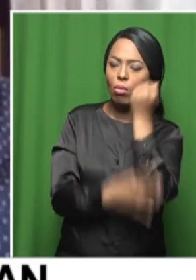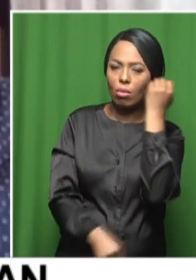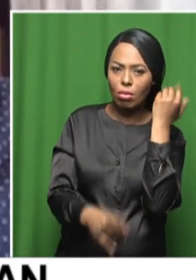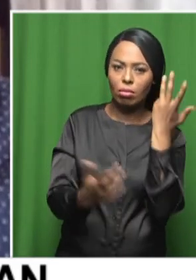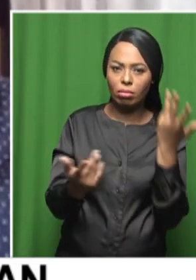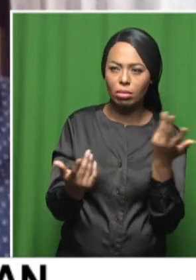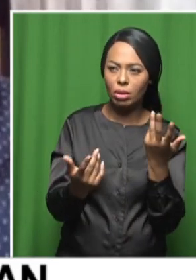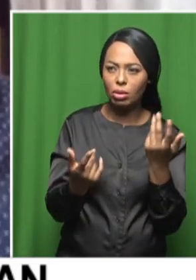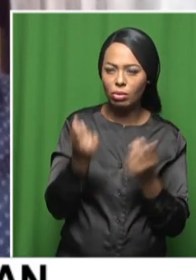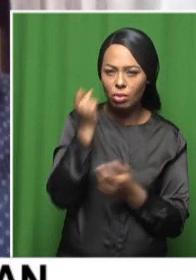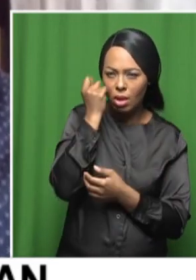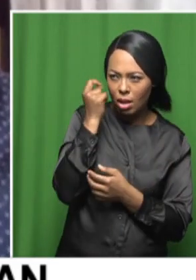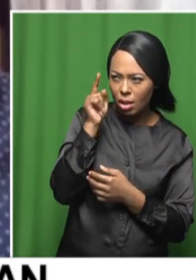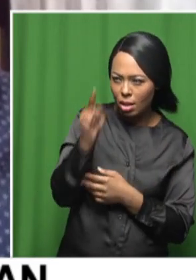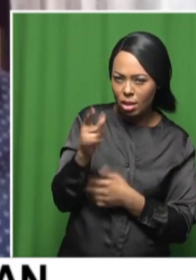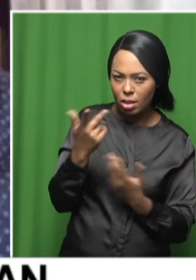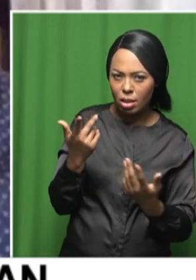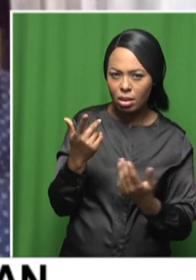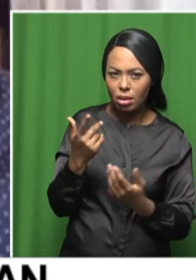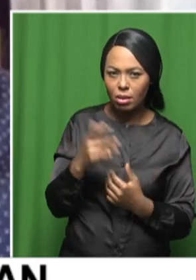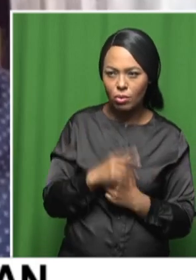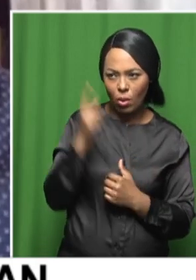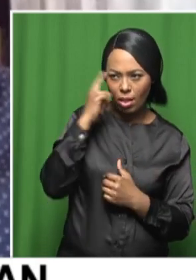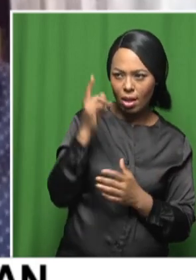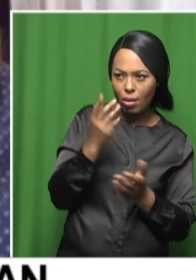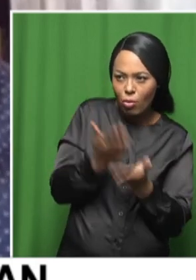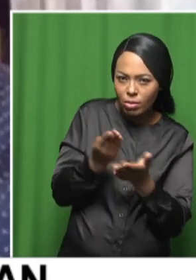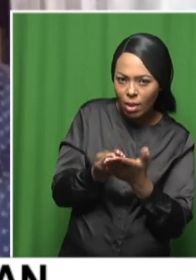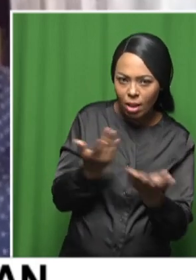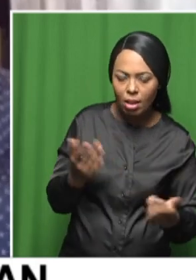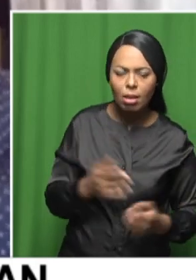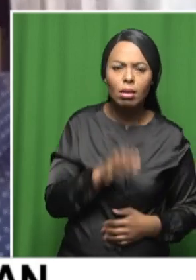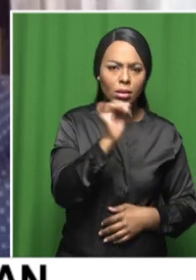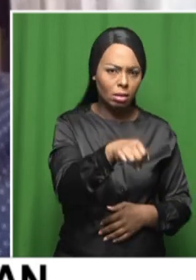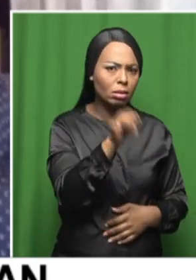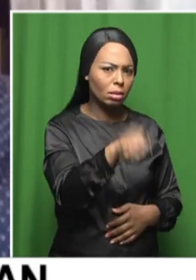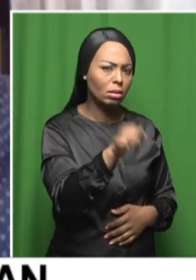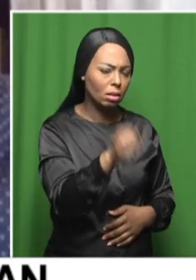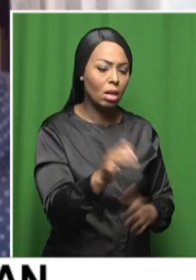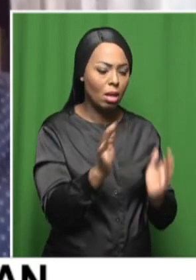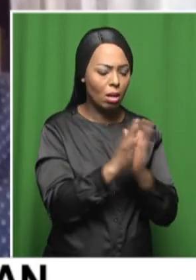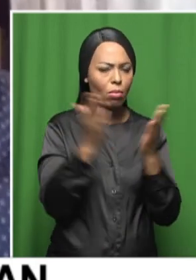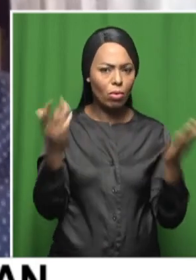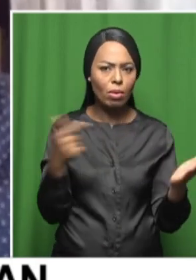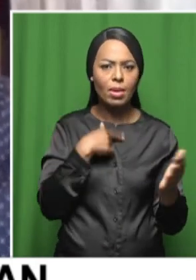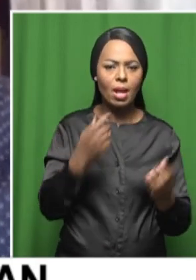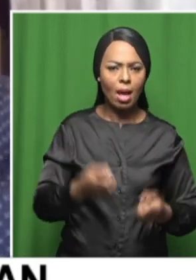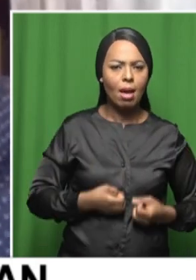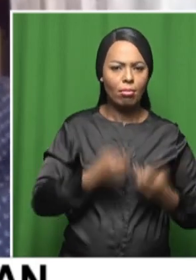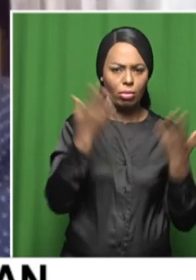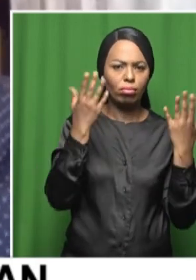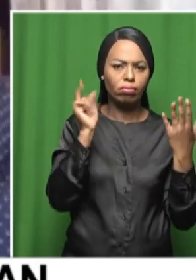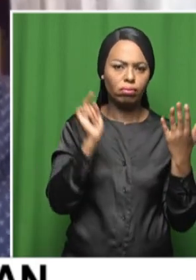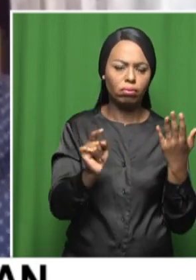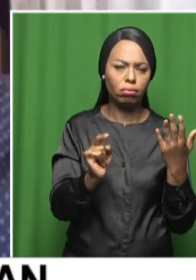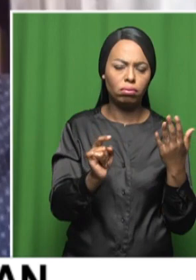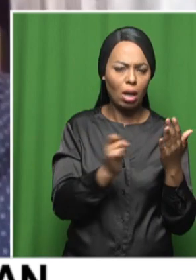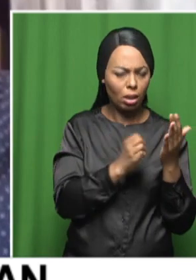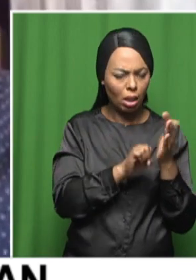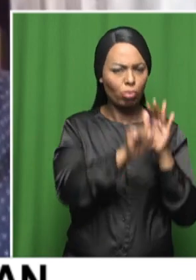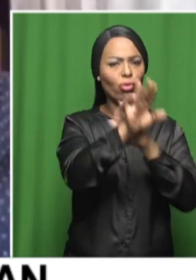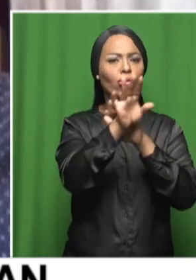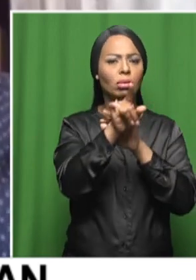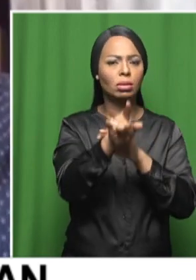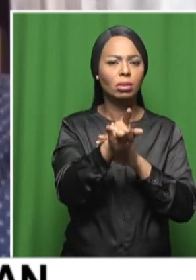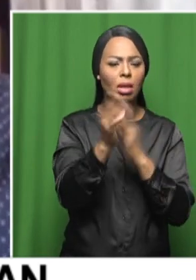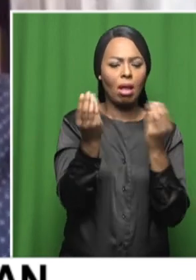flawed? Do you subscribe to this school of thought? It is, and actually in the book I expose that very thing,